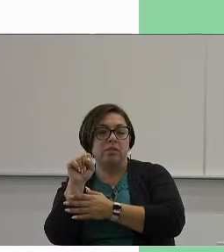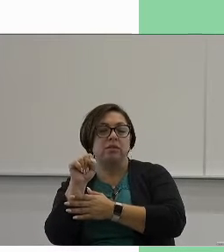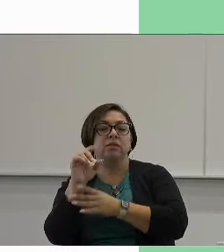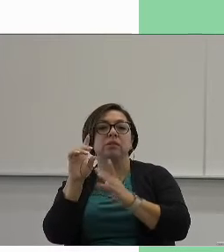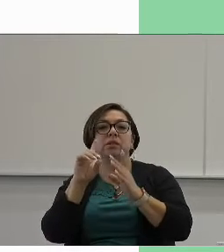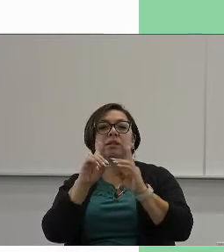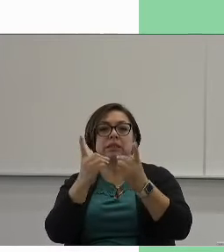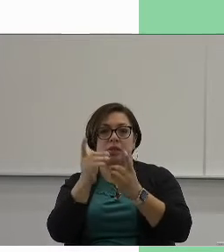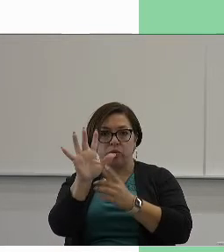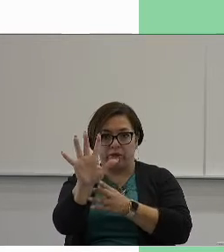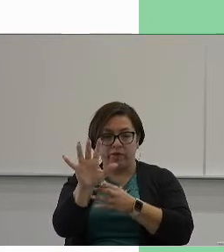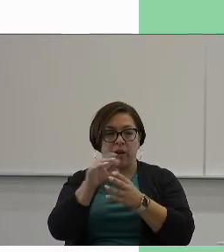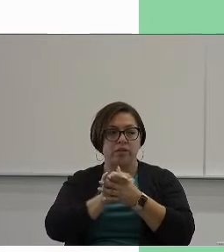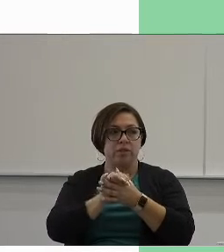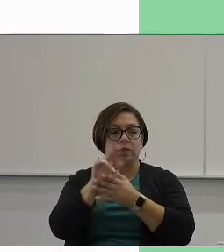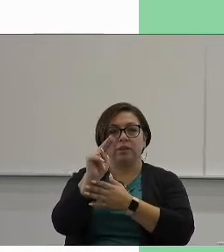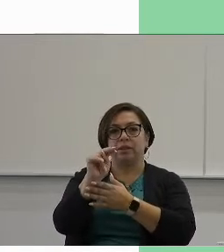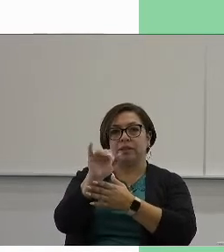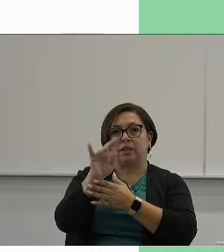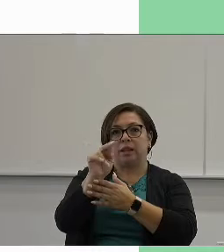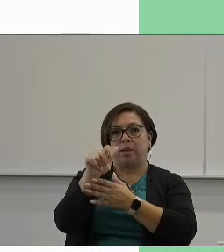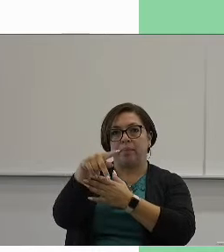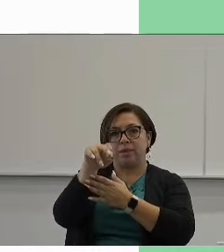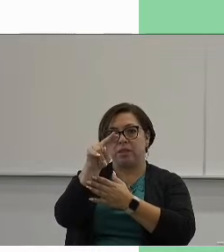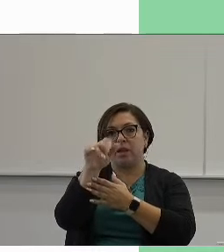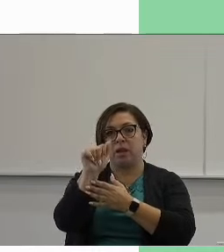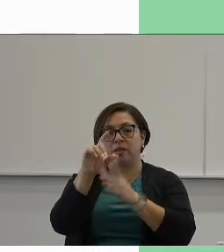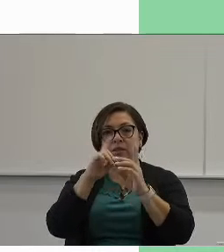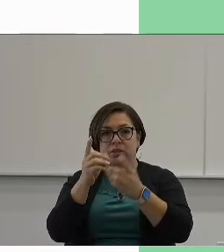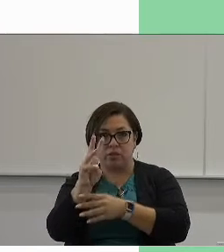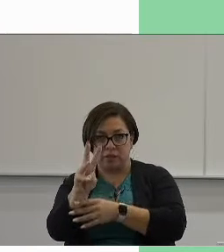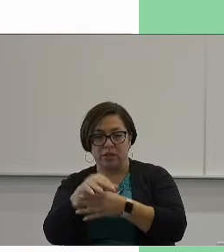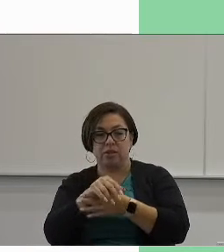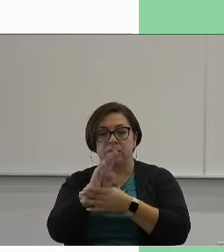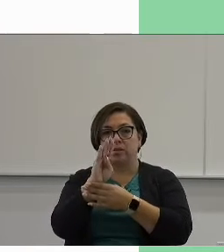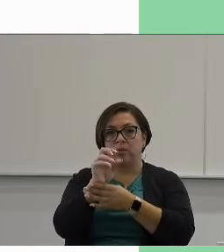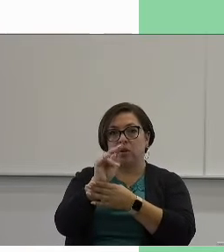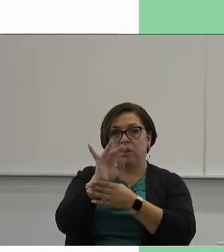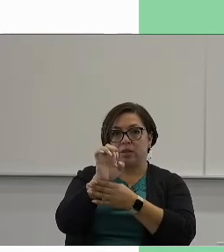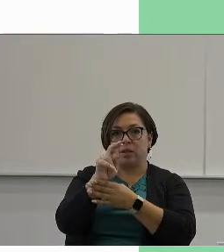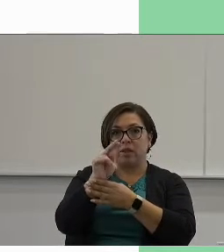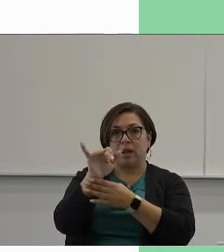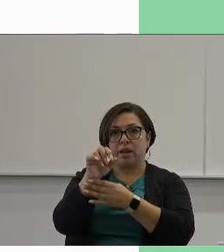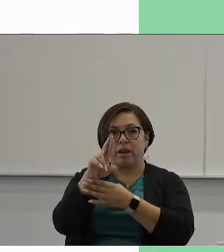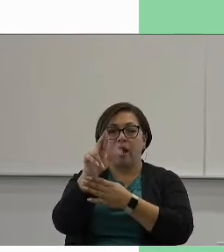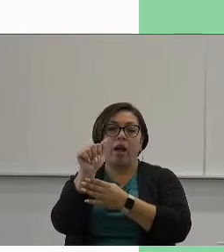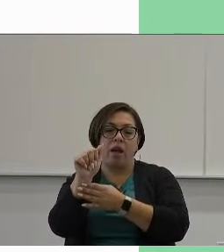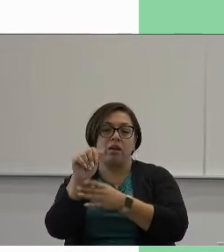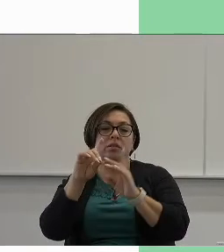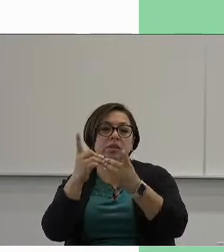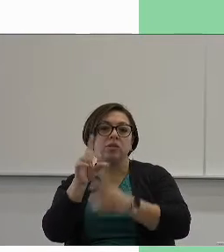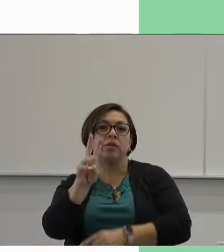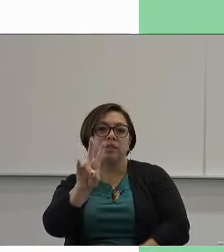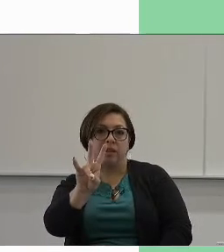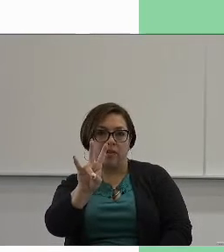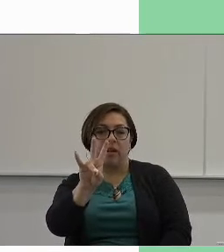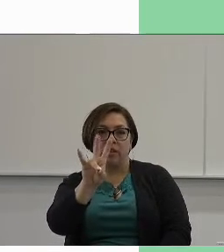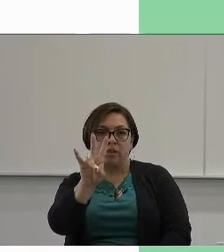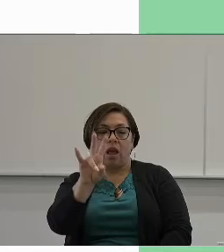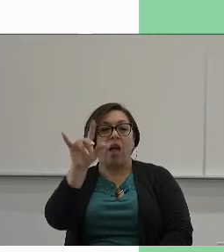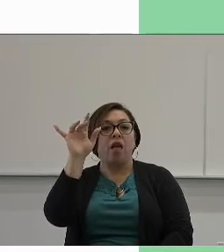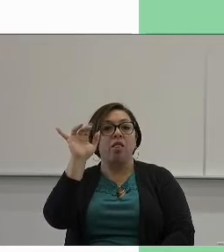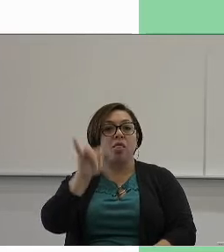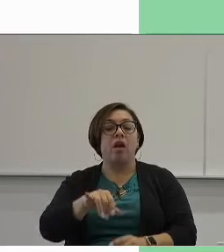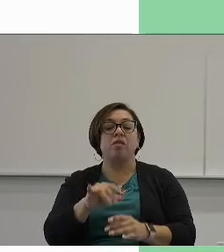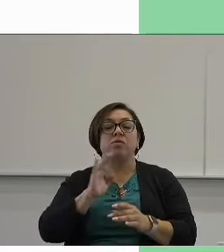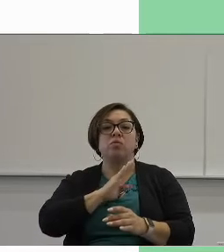trustee. Ms. Nina Pina is from District 6, and Ms. Bonnie Najera is from District 7. So those are our current